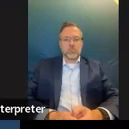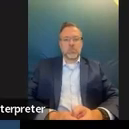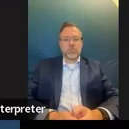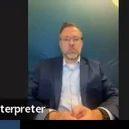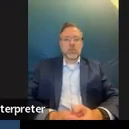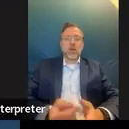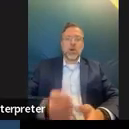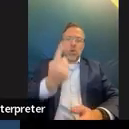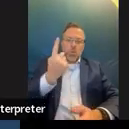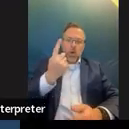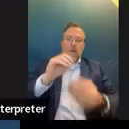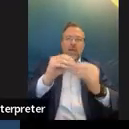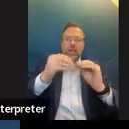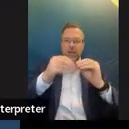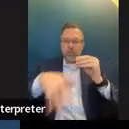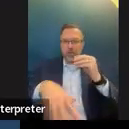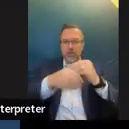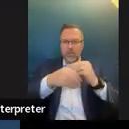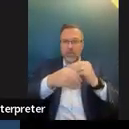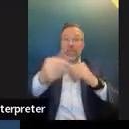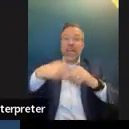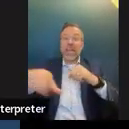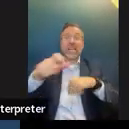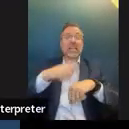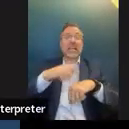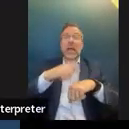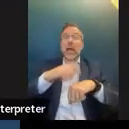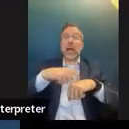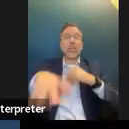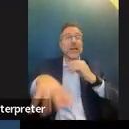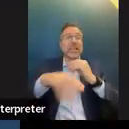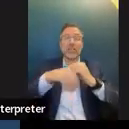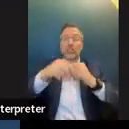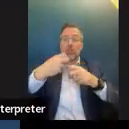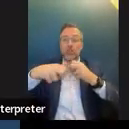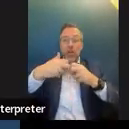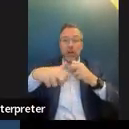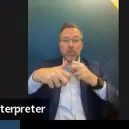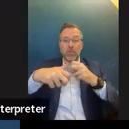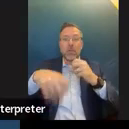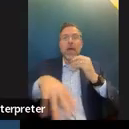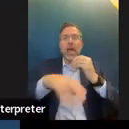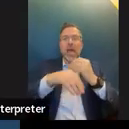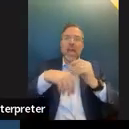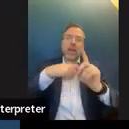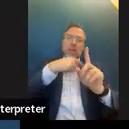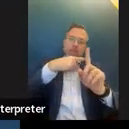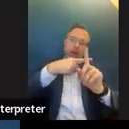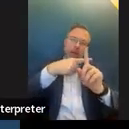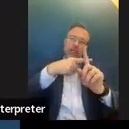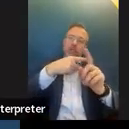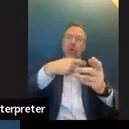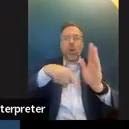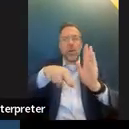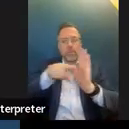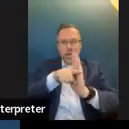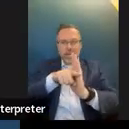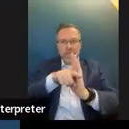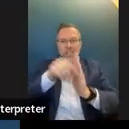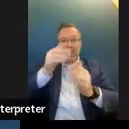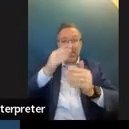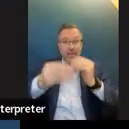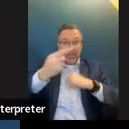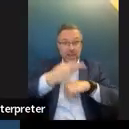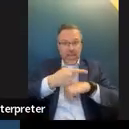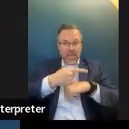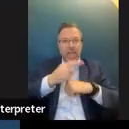addition problem, give it a plus or a minus. At the end of the day, we're at 60%.